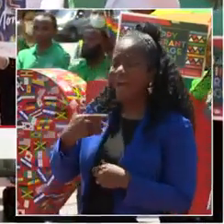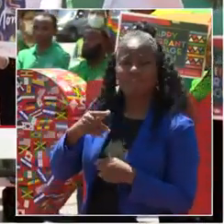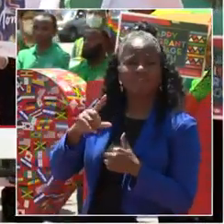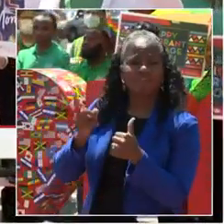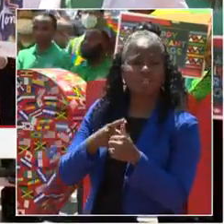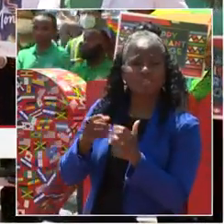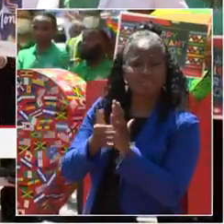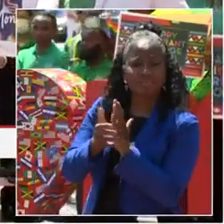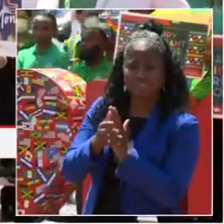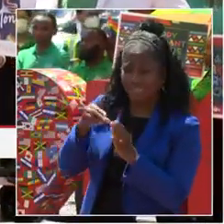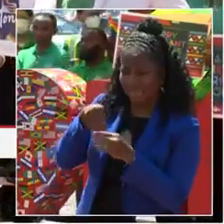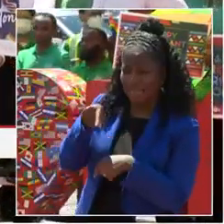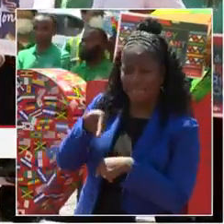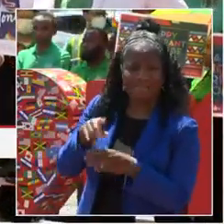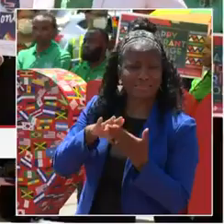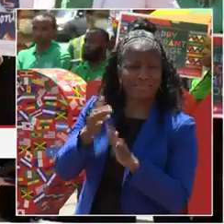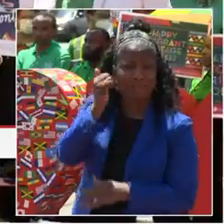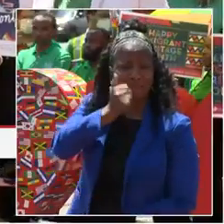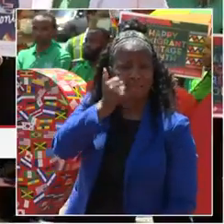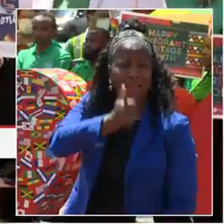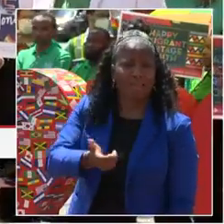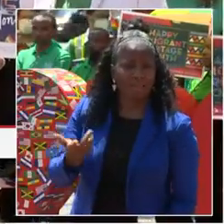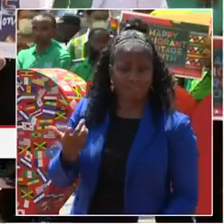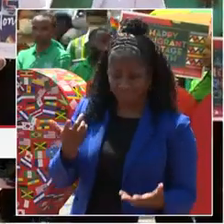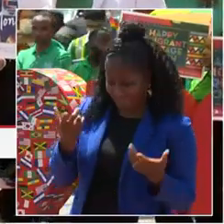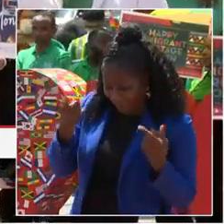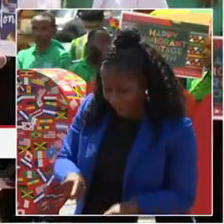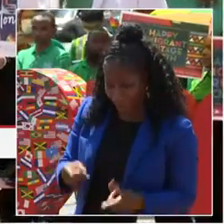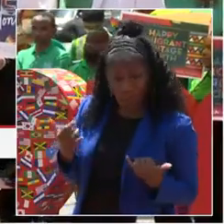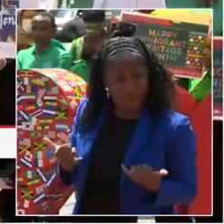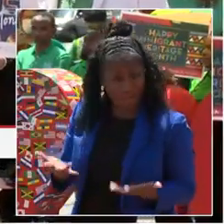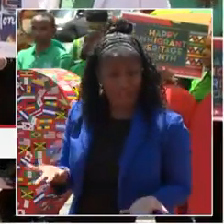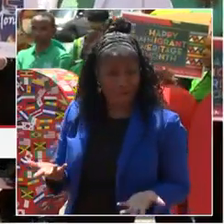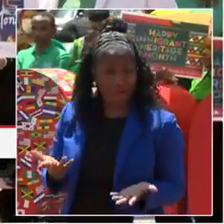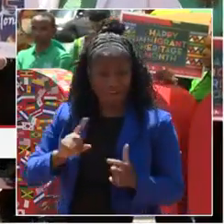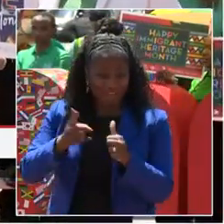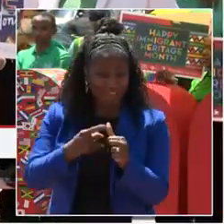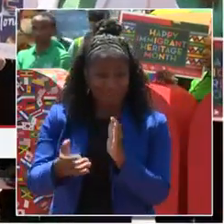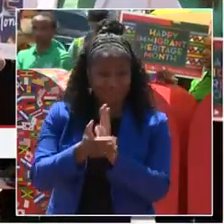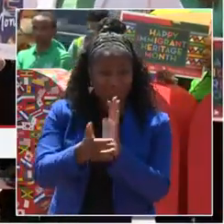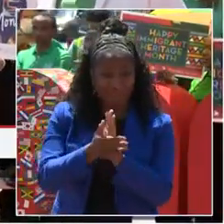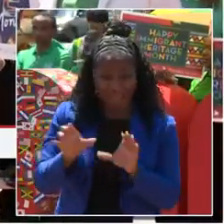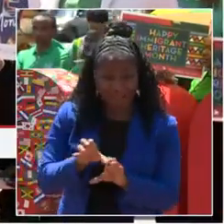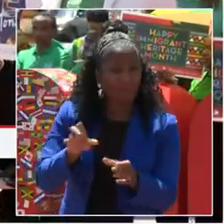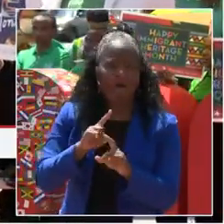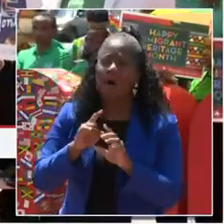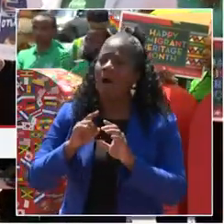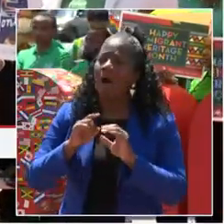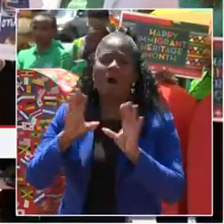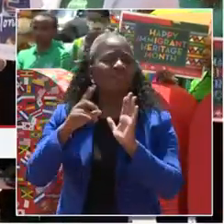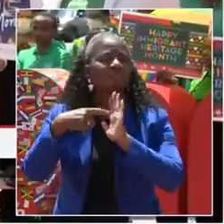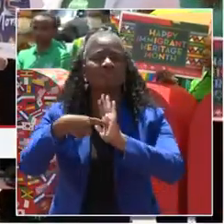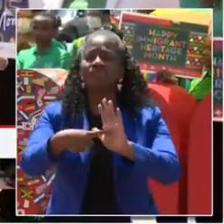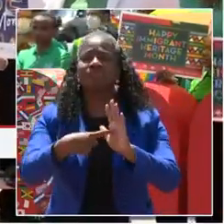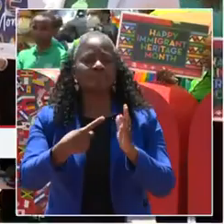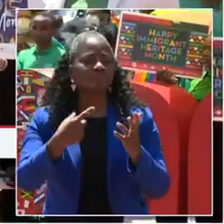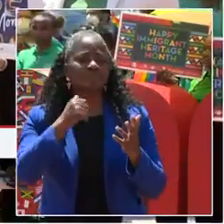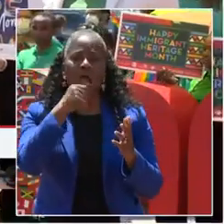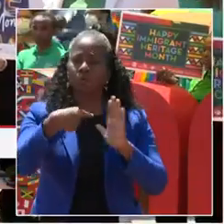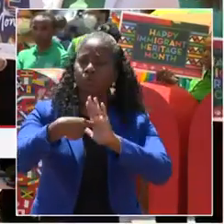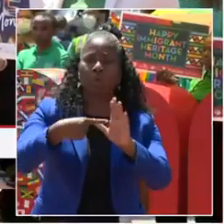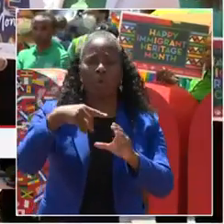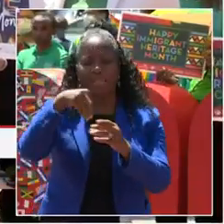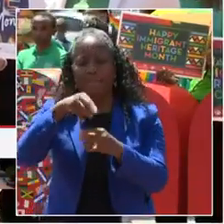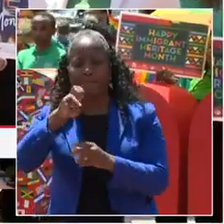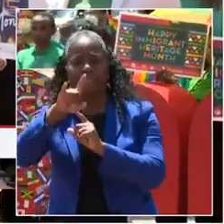Amendment activities in this city every day. We got stuff going on right now that oftentimes does not, make the media or anything like that. As you